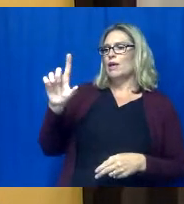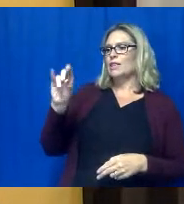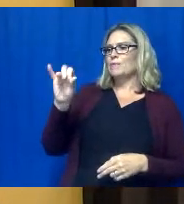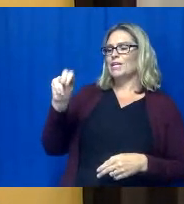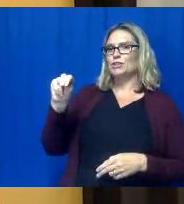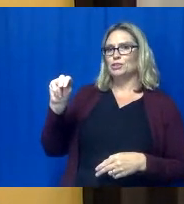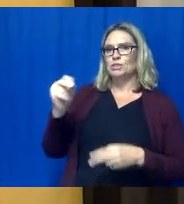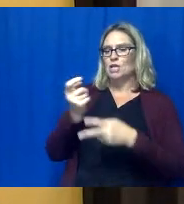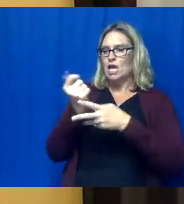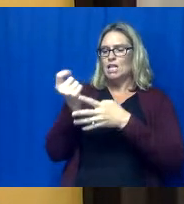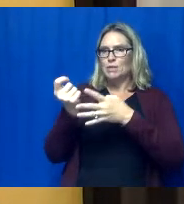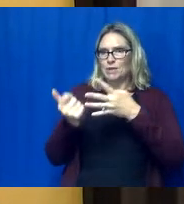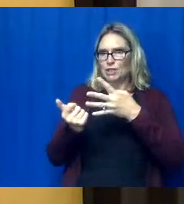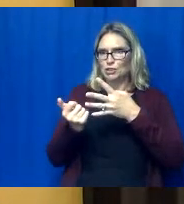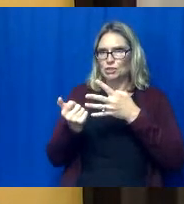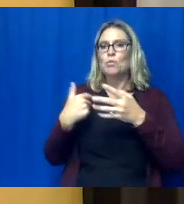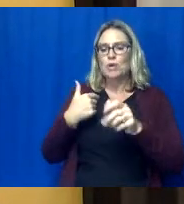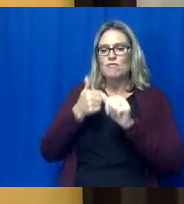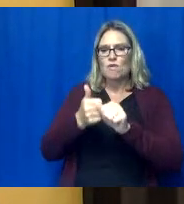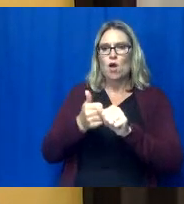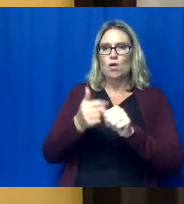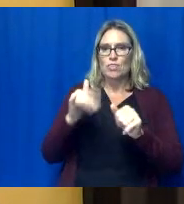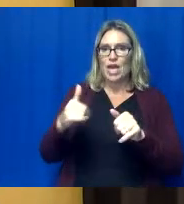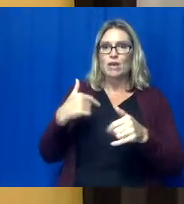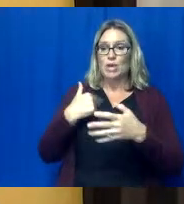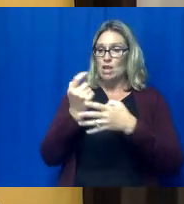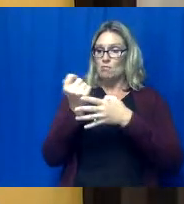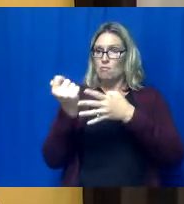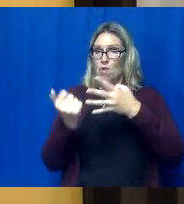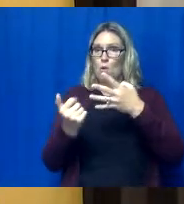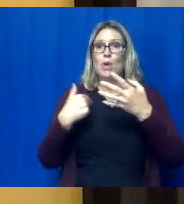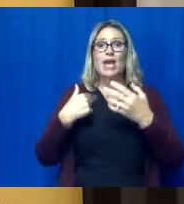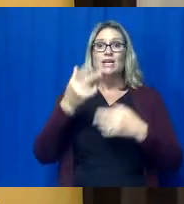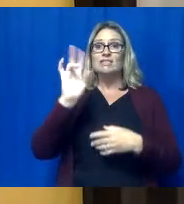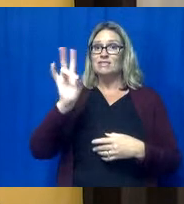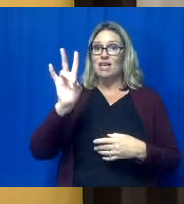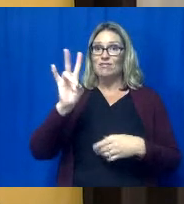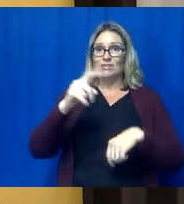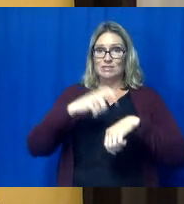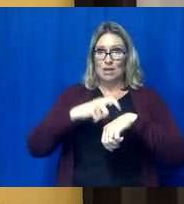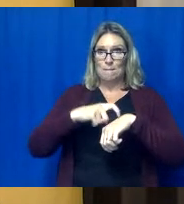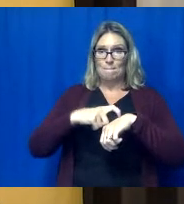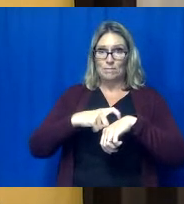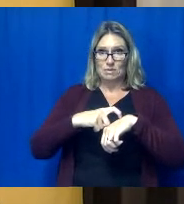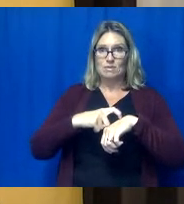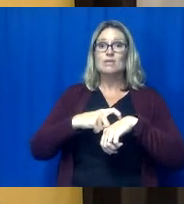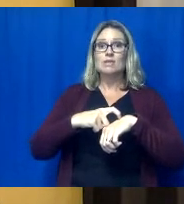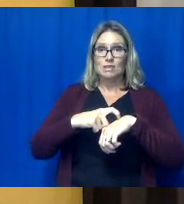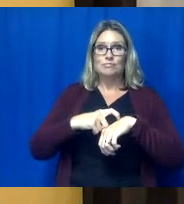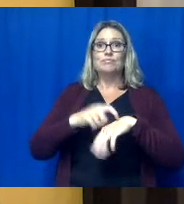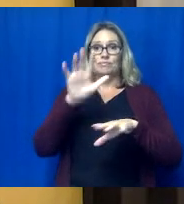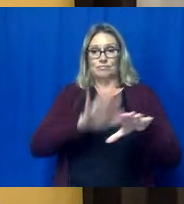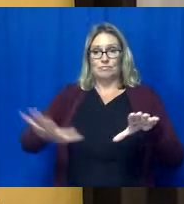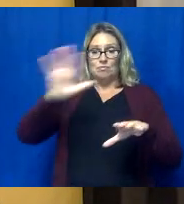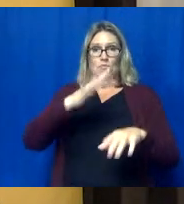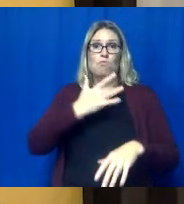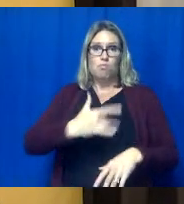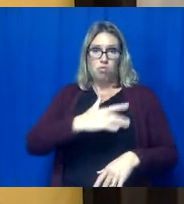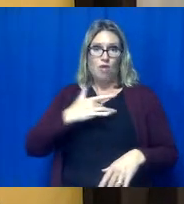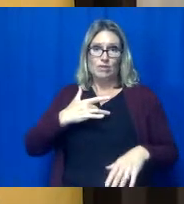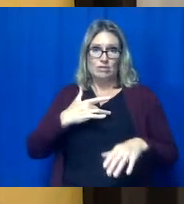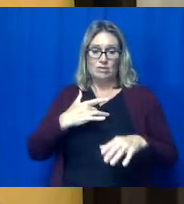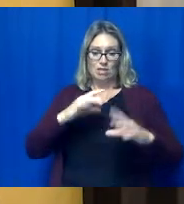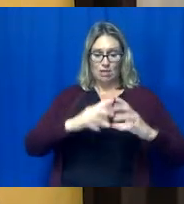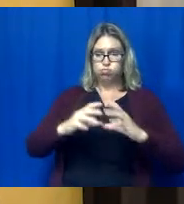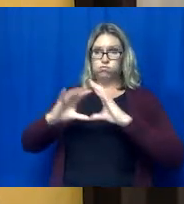used an elimination strategy, we've had 7 distinct outbreaks in the province. What's interesting